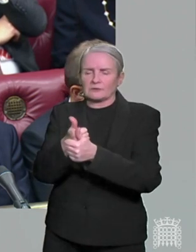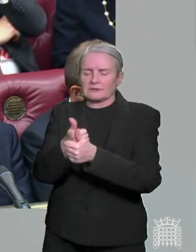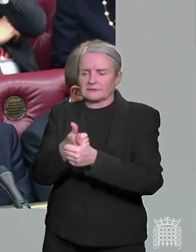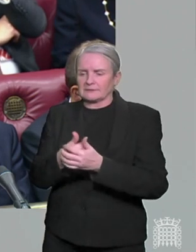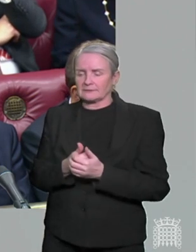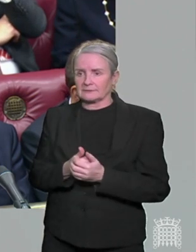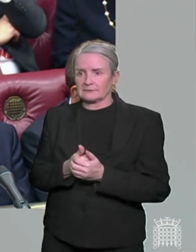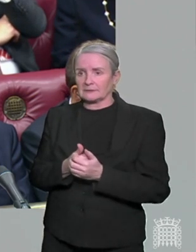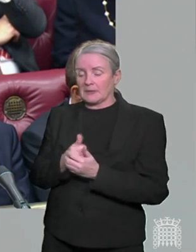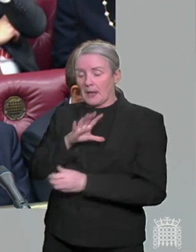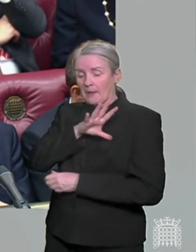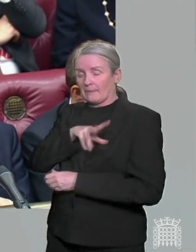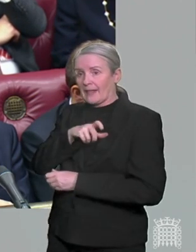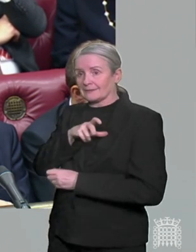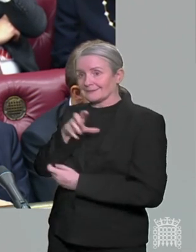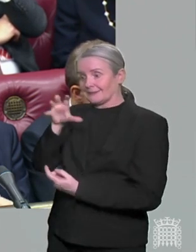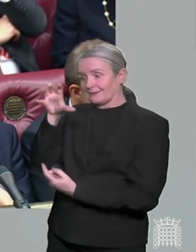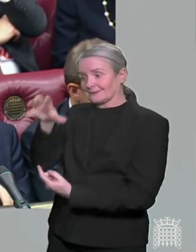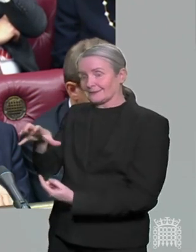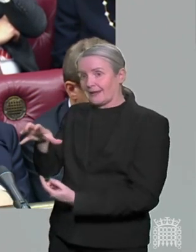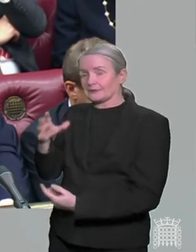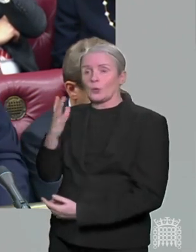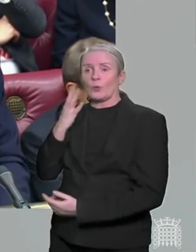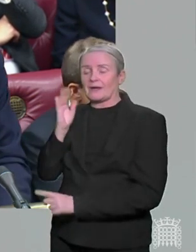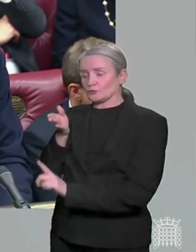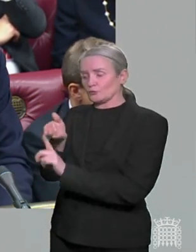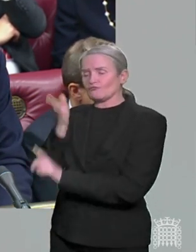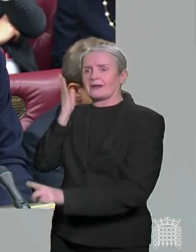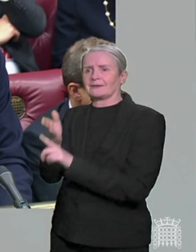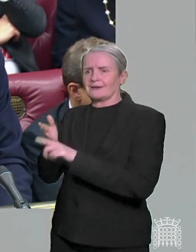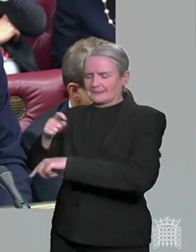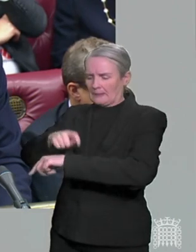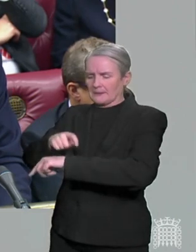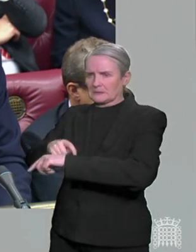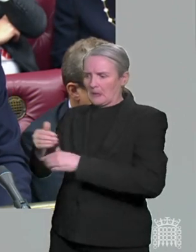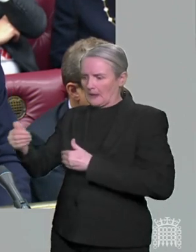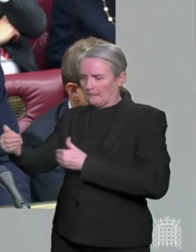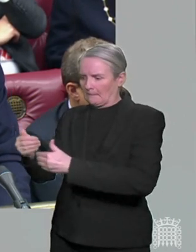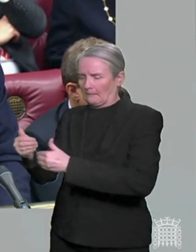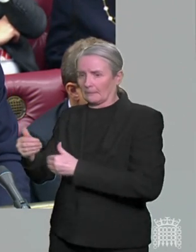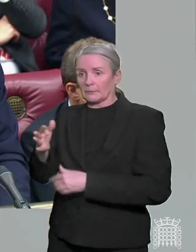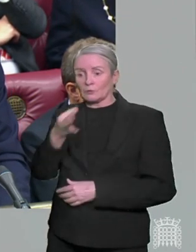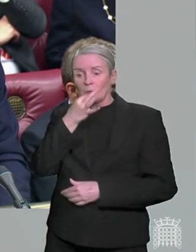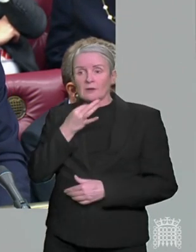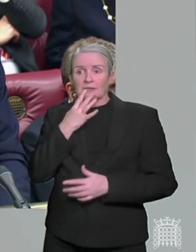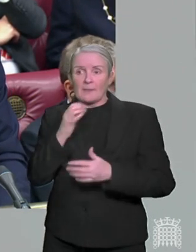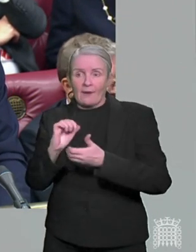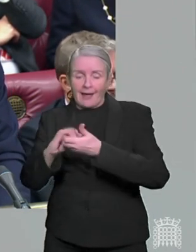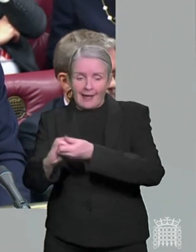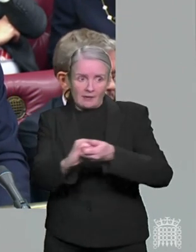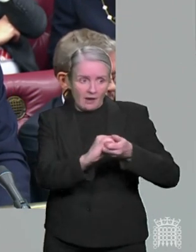at the right time is part of that policy. My noble friend asked about consulting our allies, and of course we discuss all